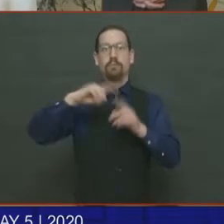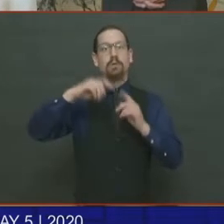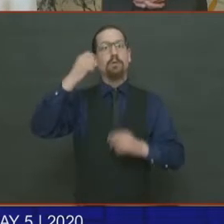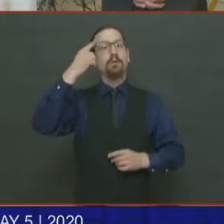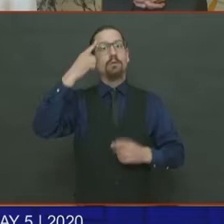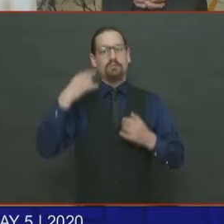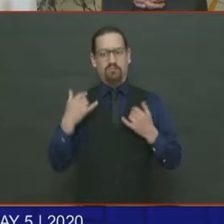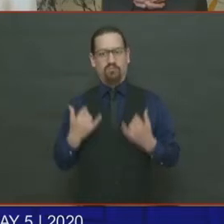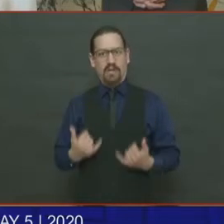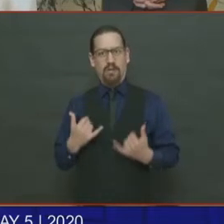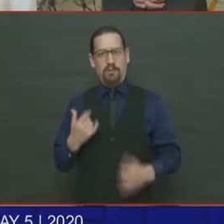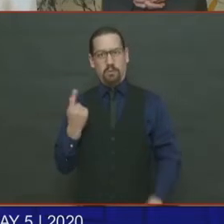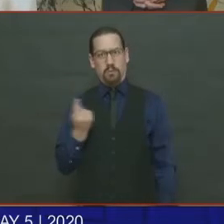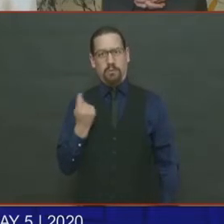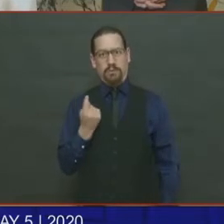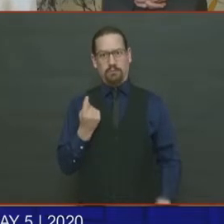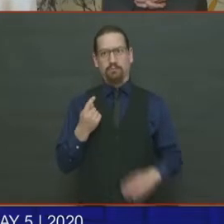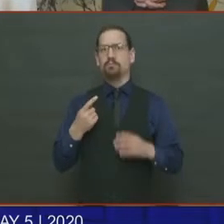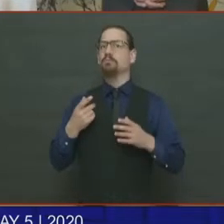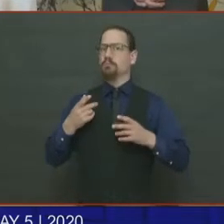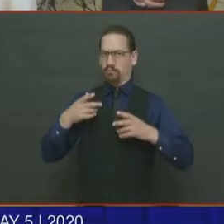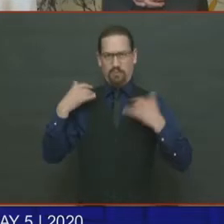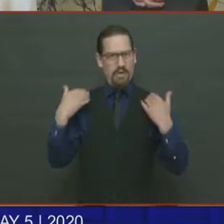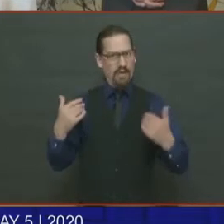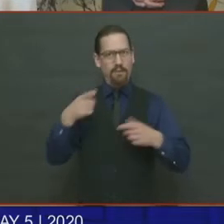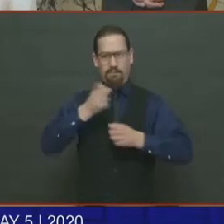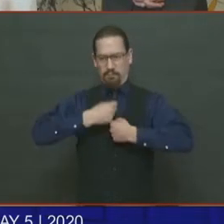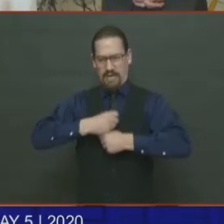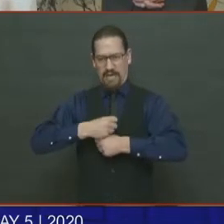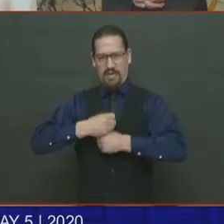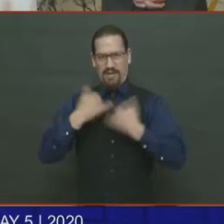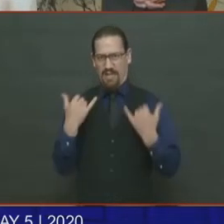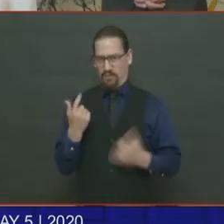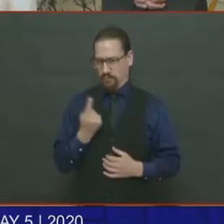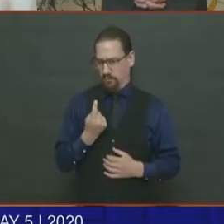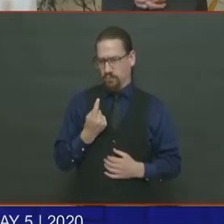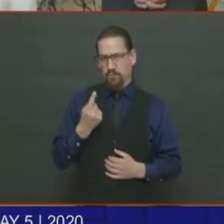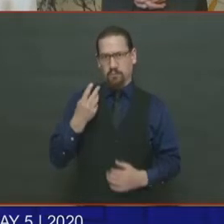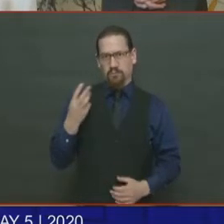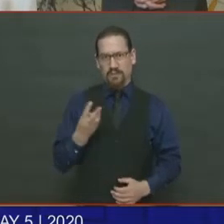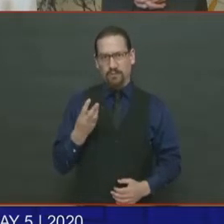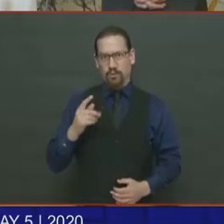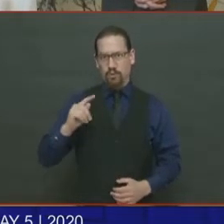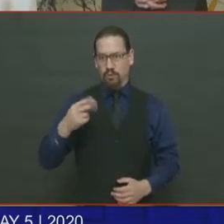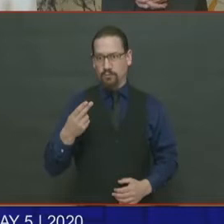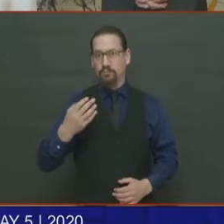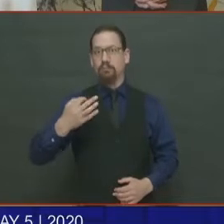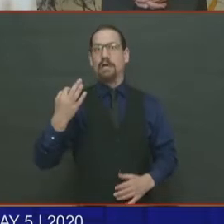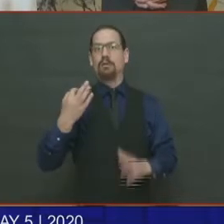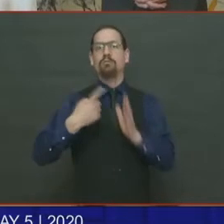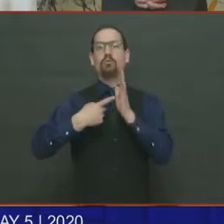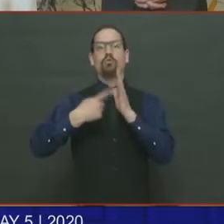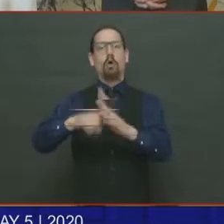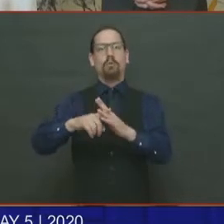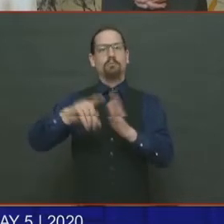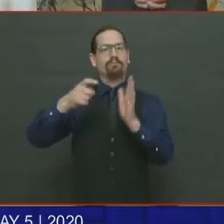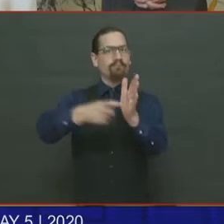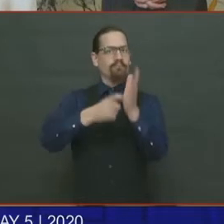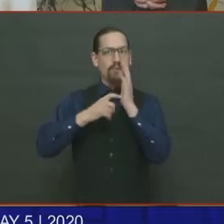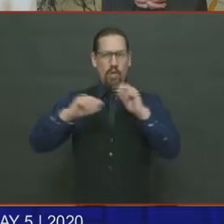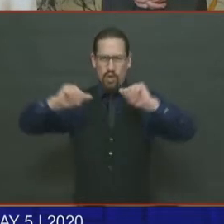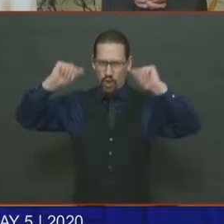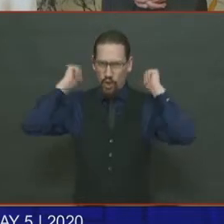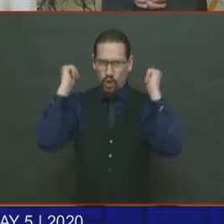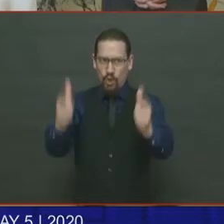mask, now's the time to go out and get yourself a mask. I'm sure many of